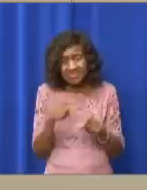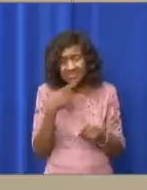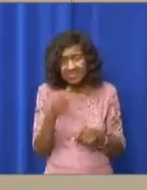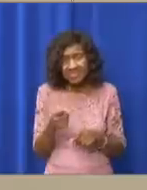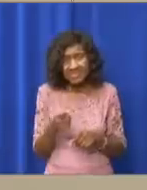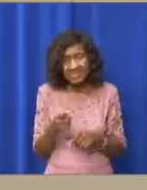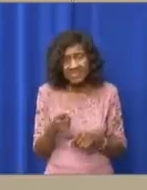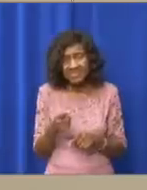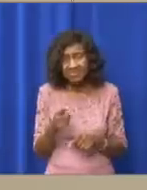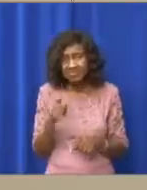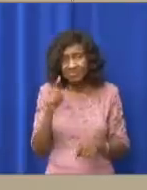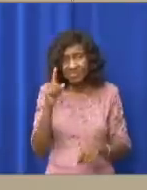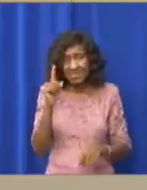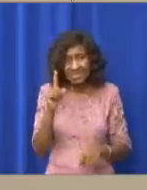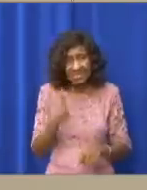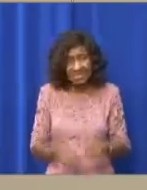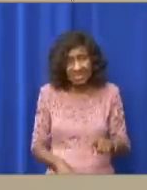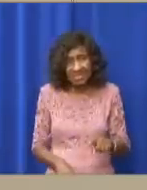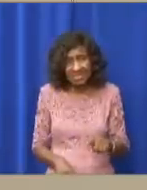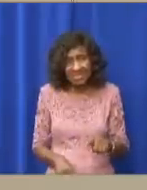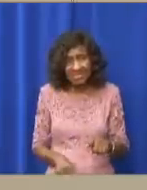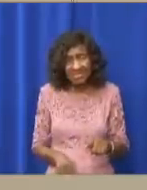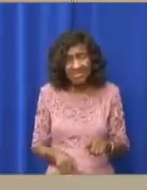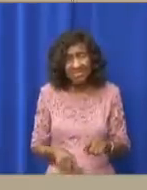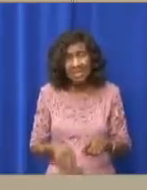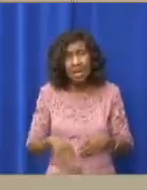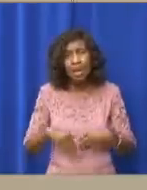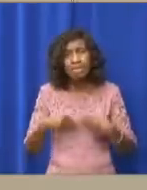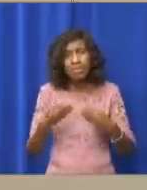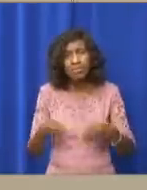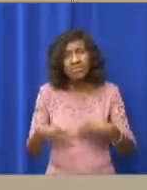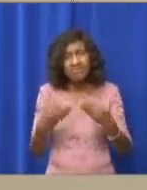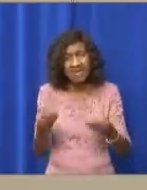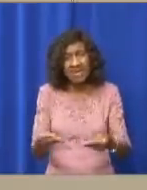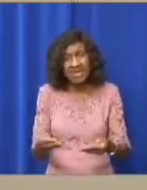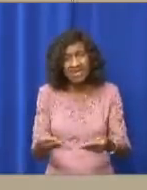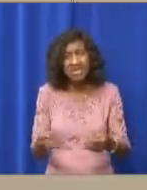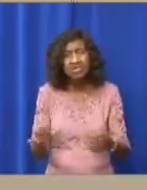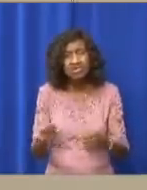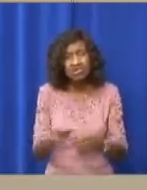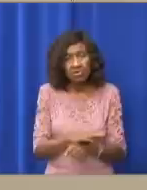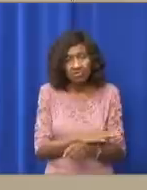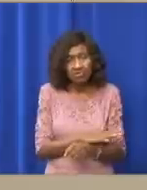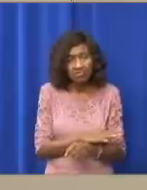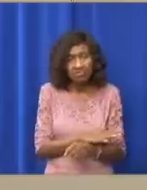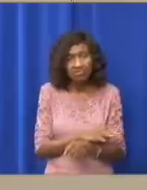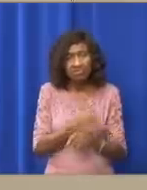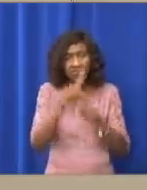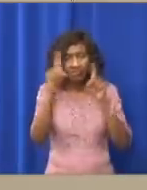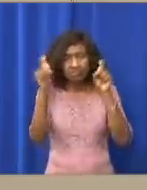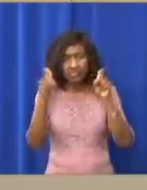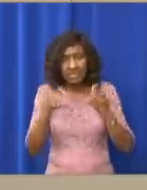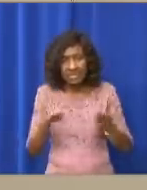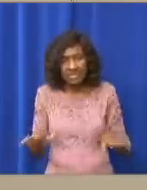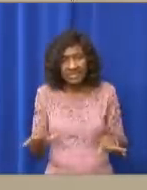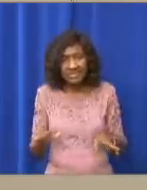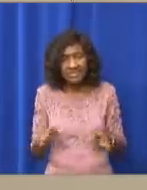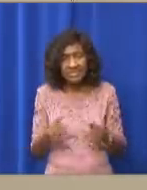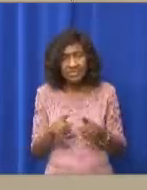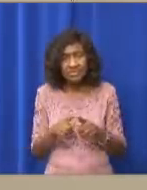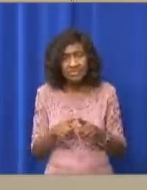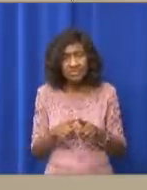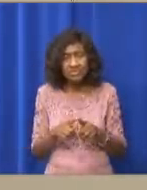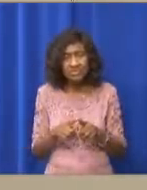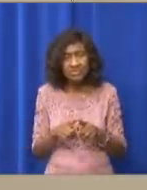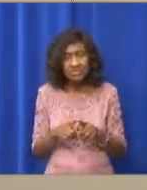not be able to provide the required testing to that number of